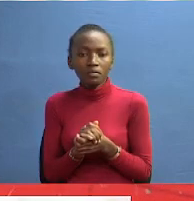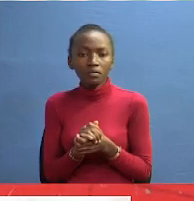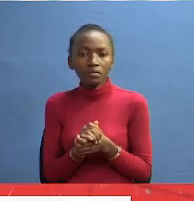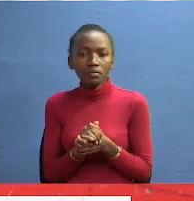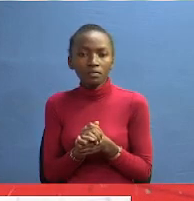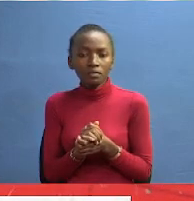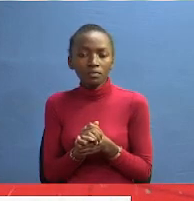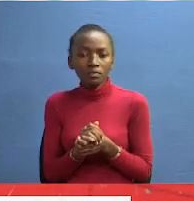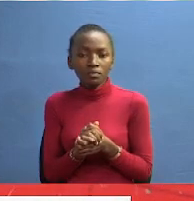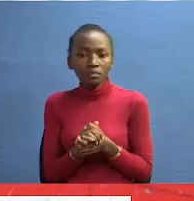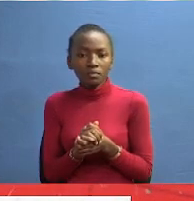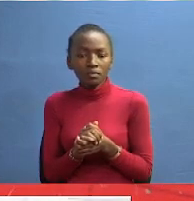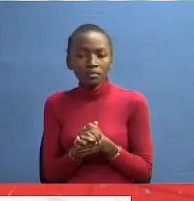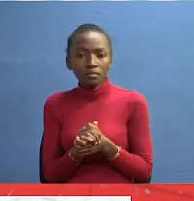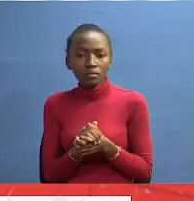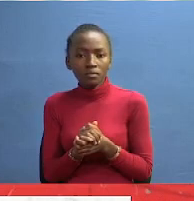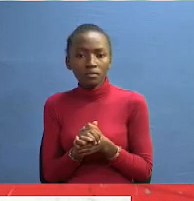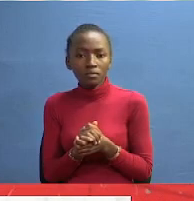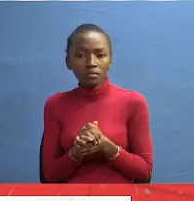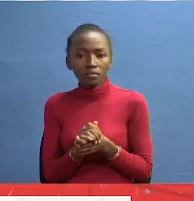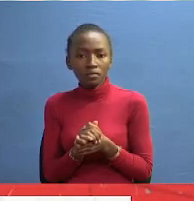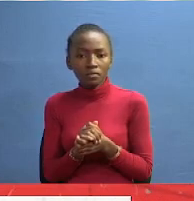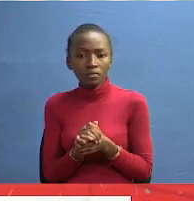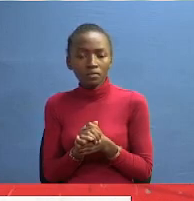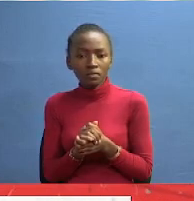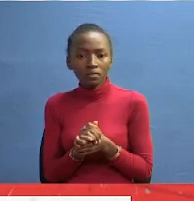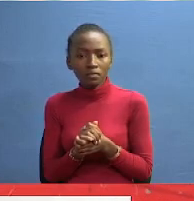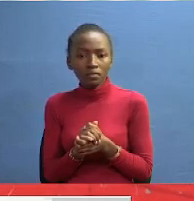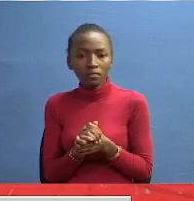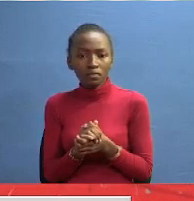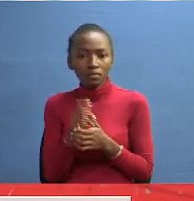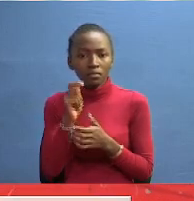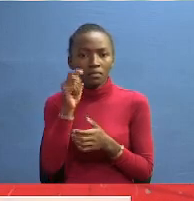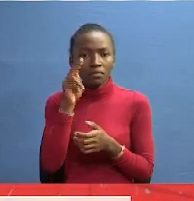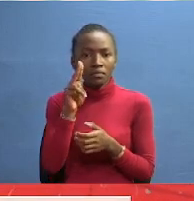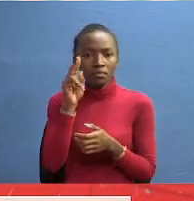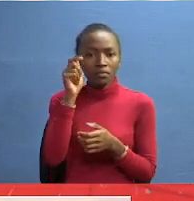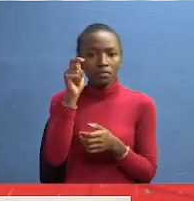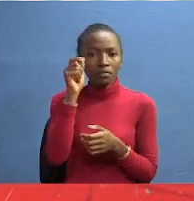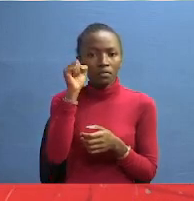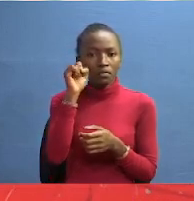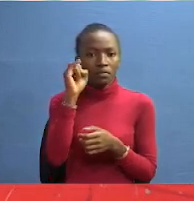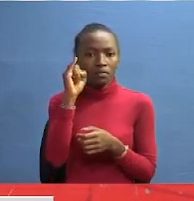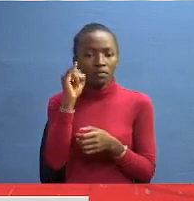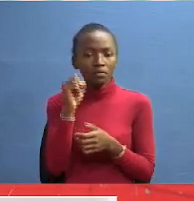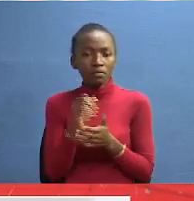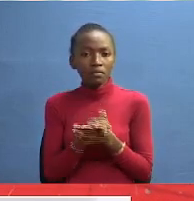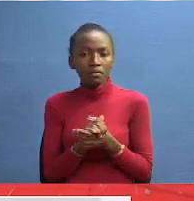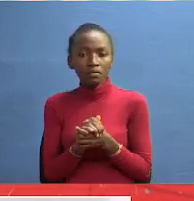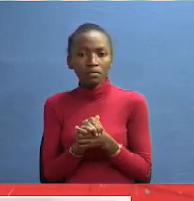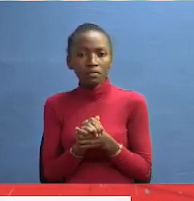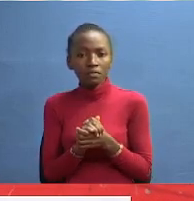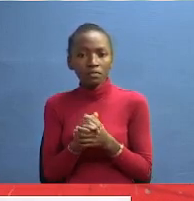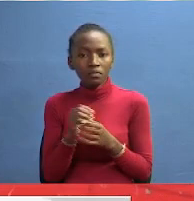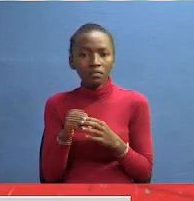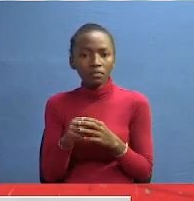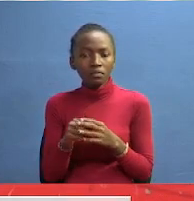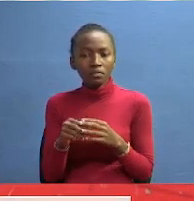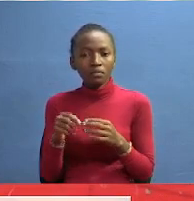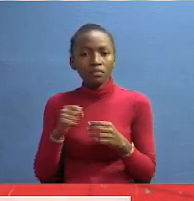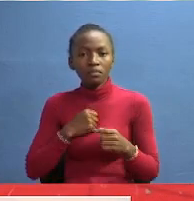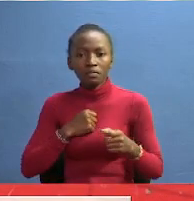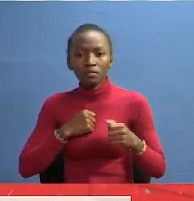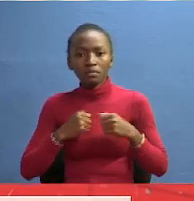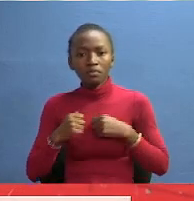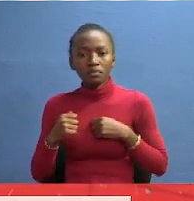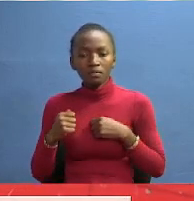Congo, mainly the Tutsis. Now, most of the Tutsis are in Rwanda. Right. And we have seen